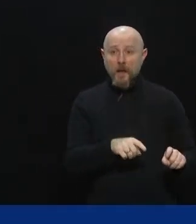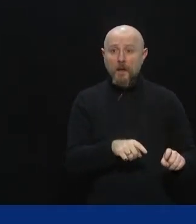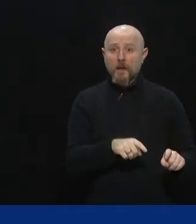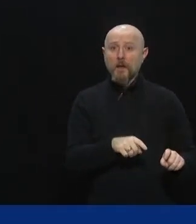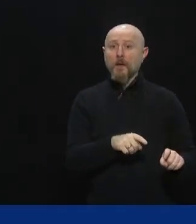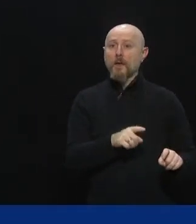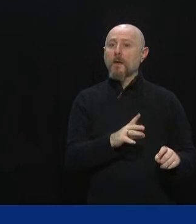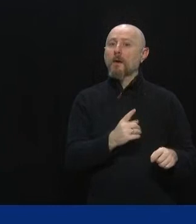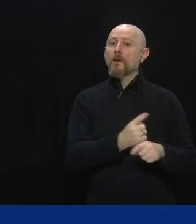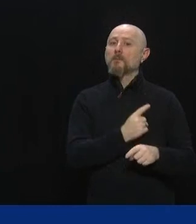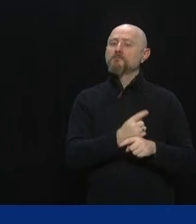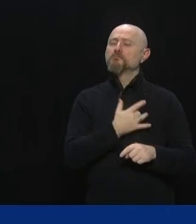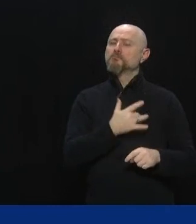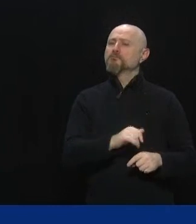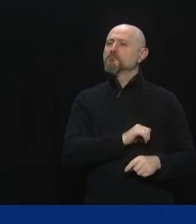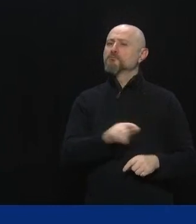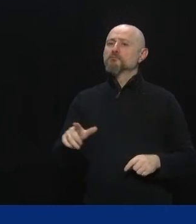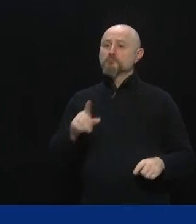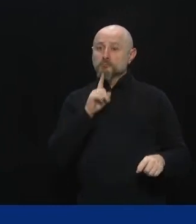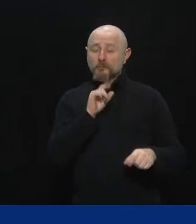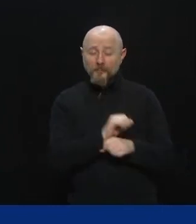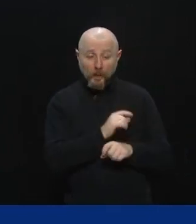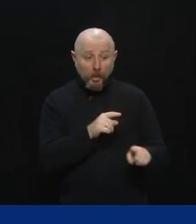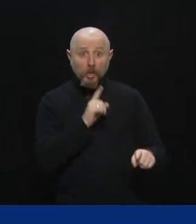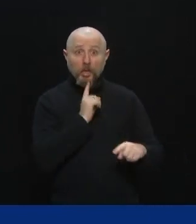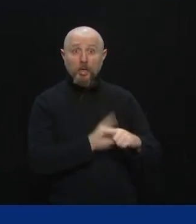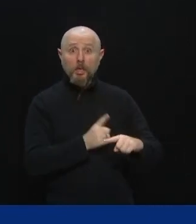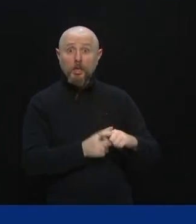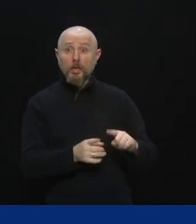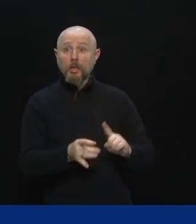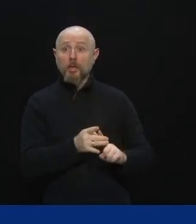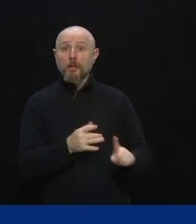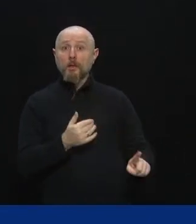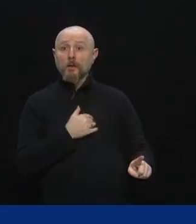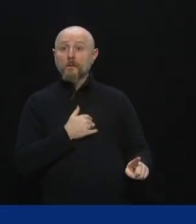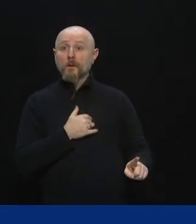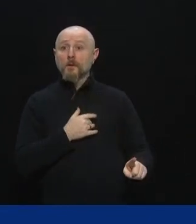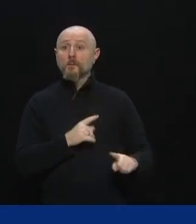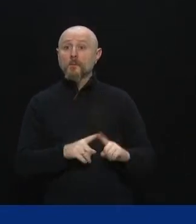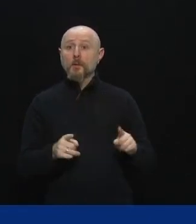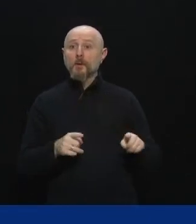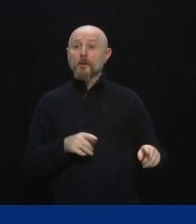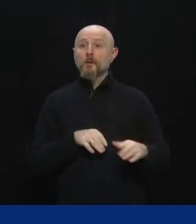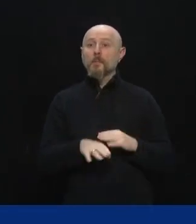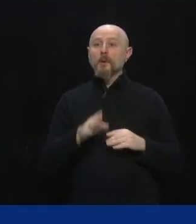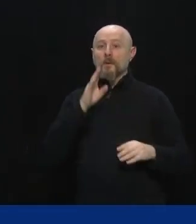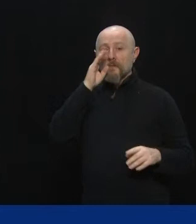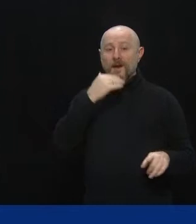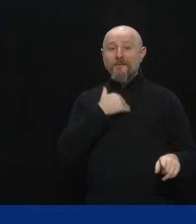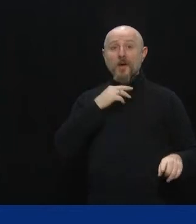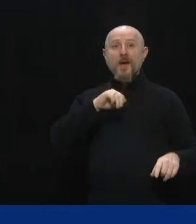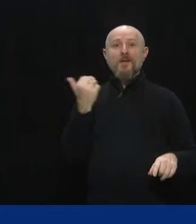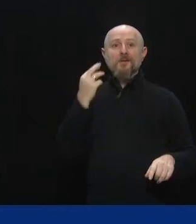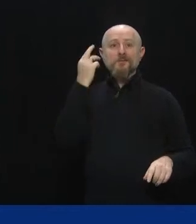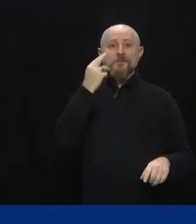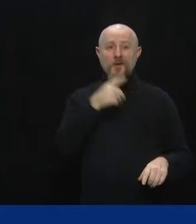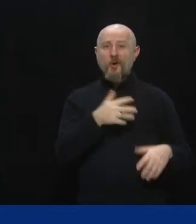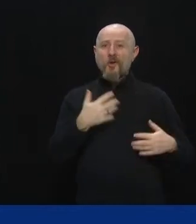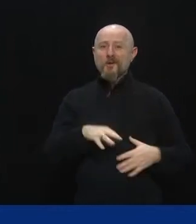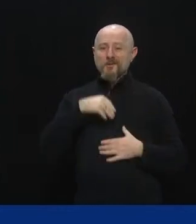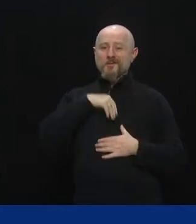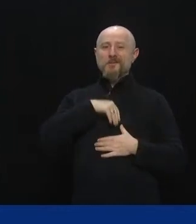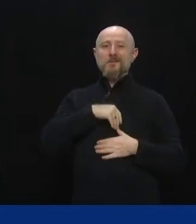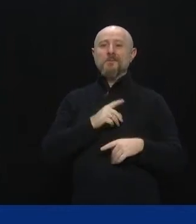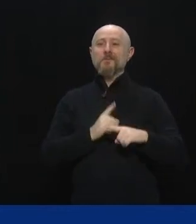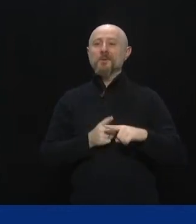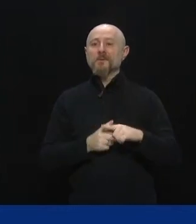good. They're tested positive for COVID, but they're in there for other reasons. Think of all the other reasons people end up in a hospital. You know, it's an